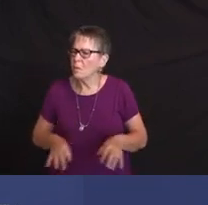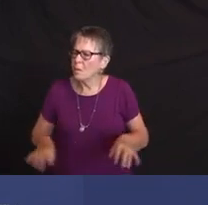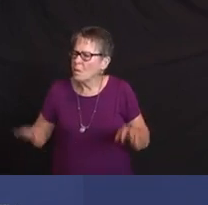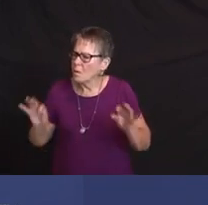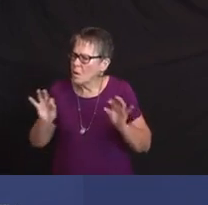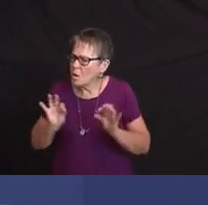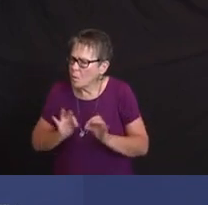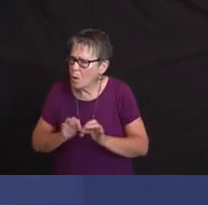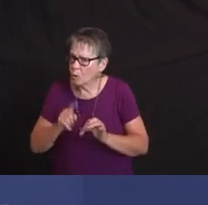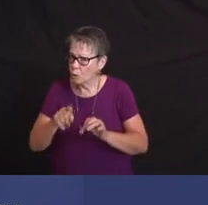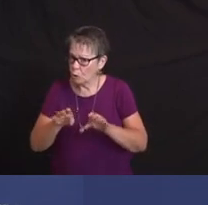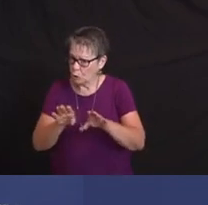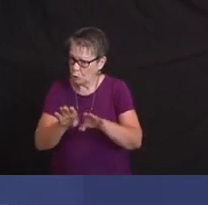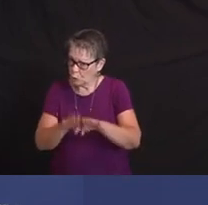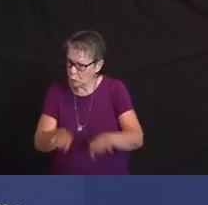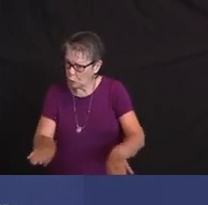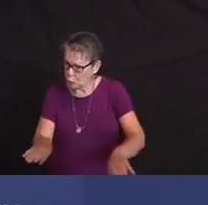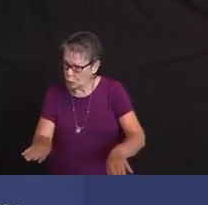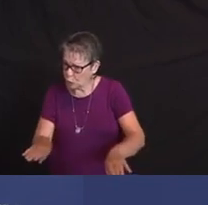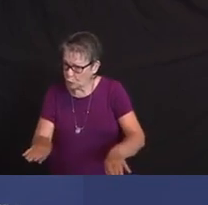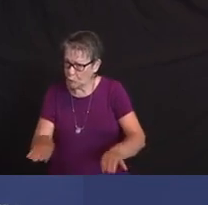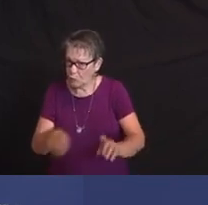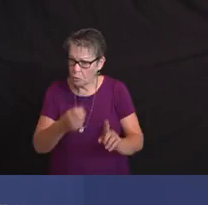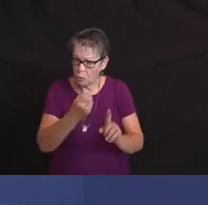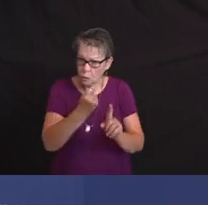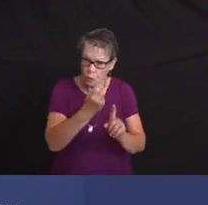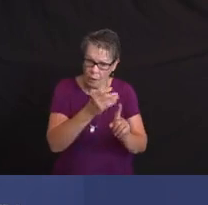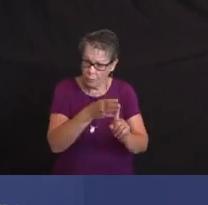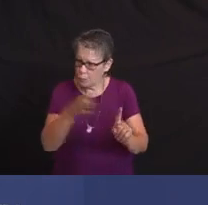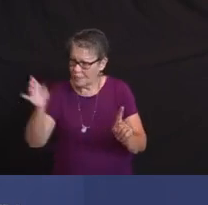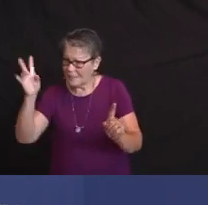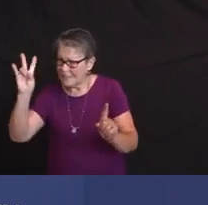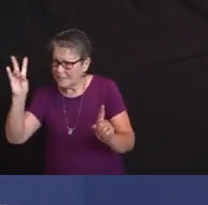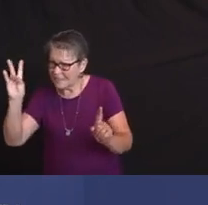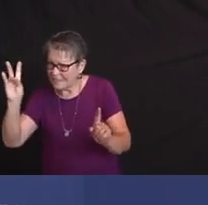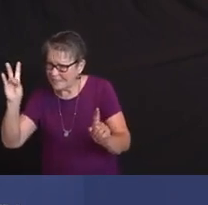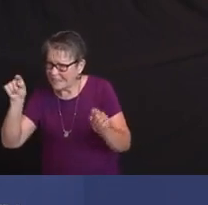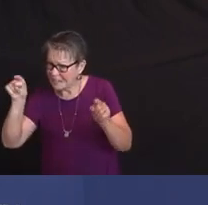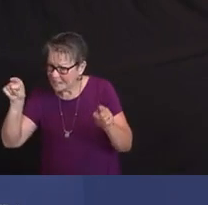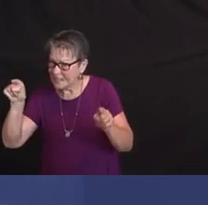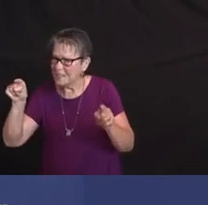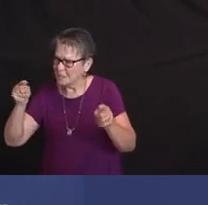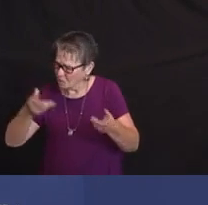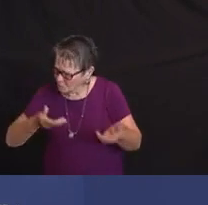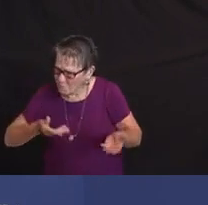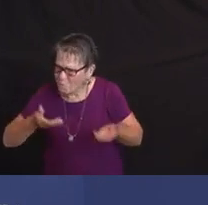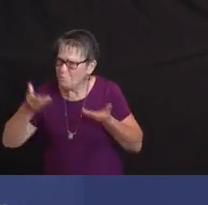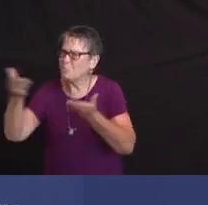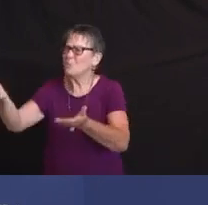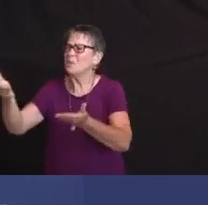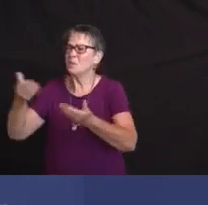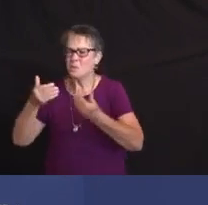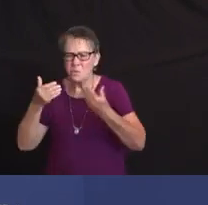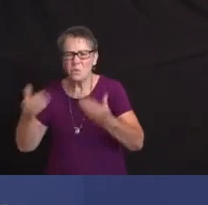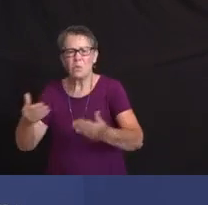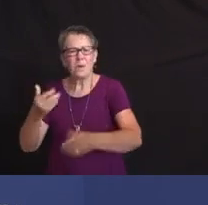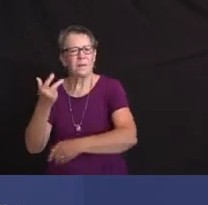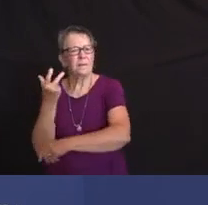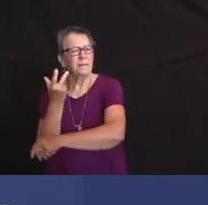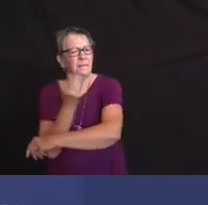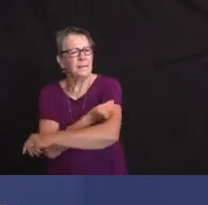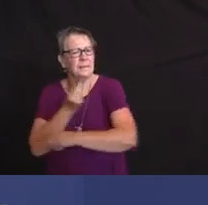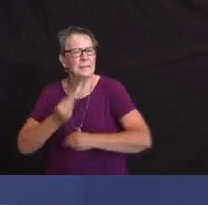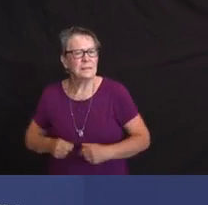possible. Most schools in New Jersey open around September 8th, so getting a COVID-19 test